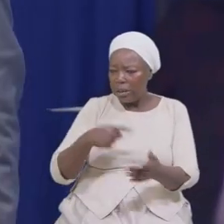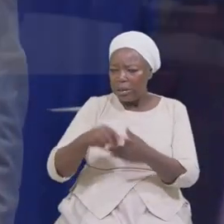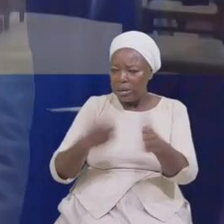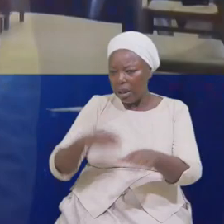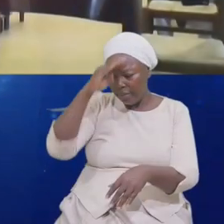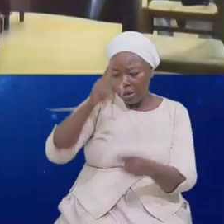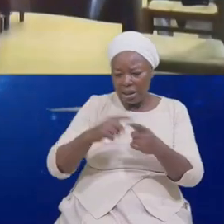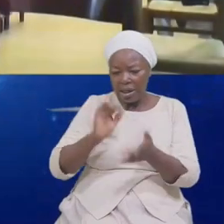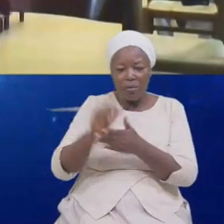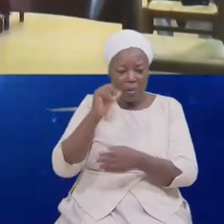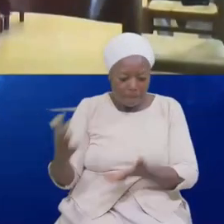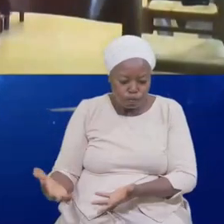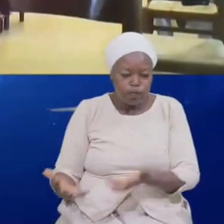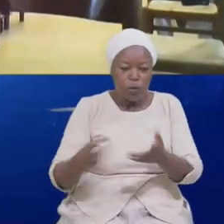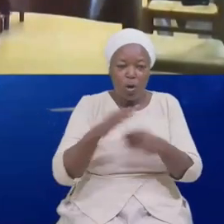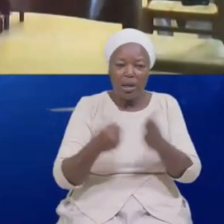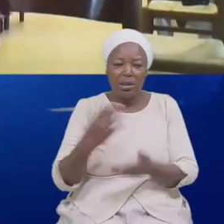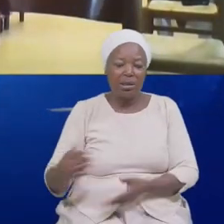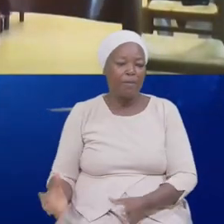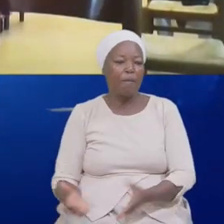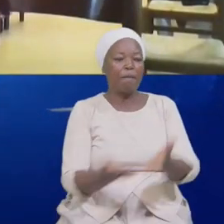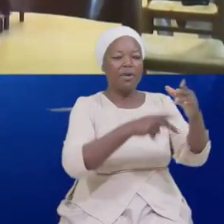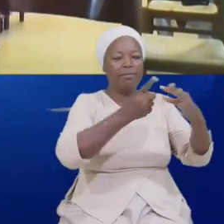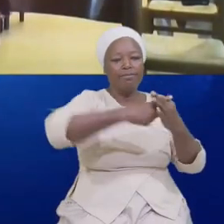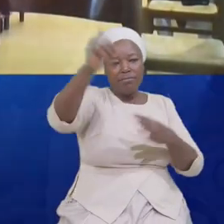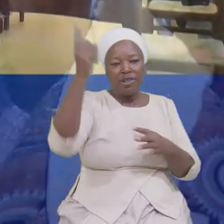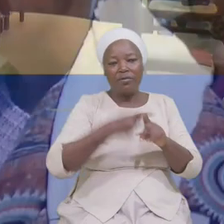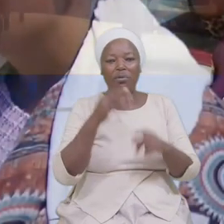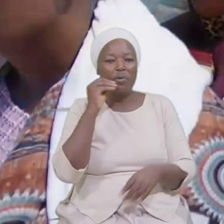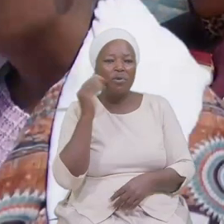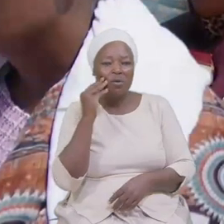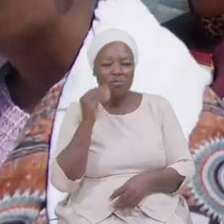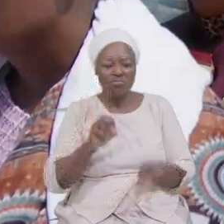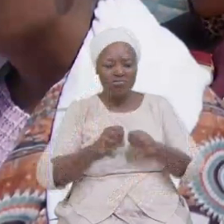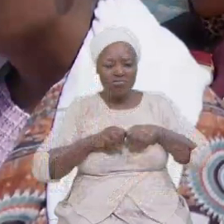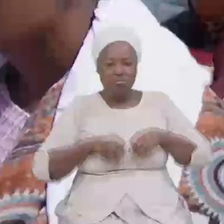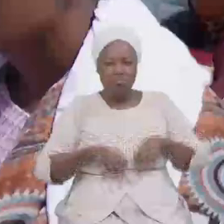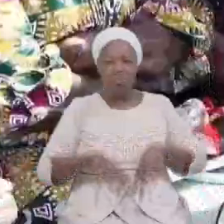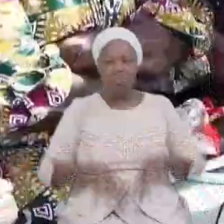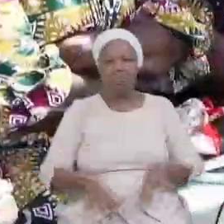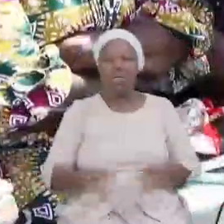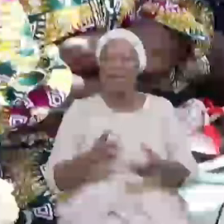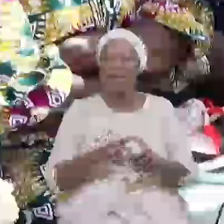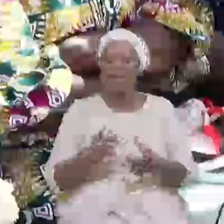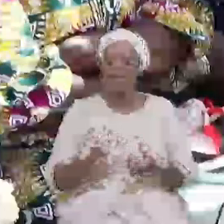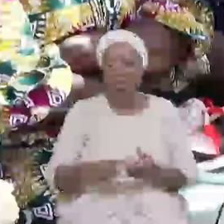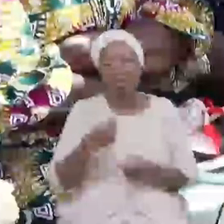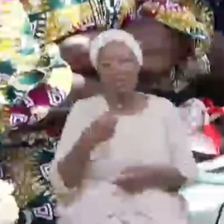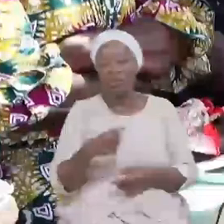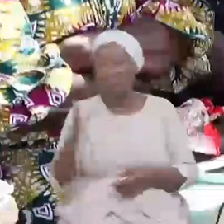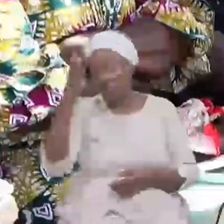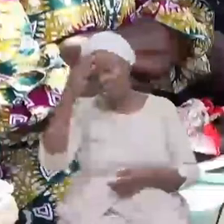load and ran away. Brokenhearted. Now he wants another wife. I said, "You know, preacher, I